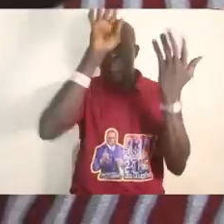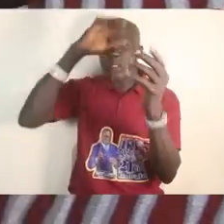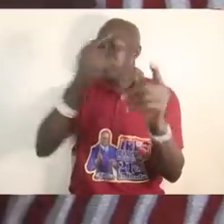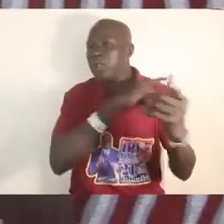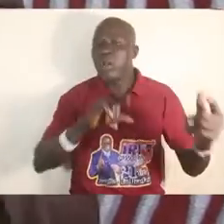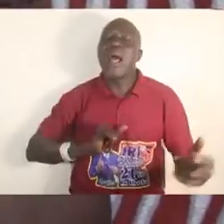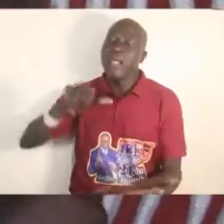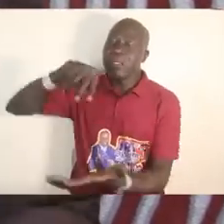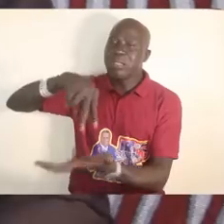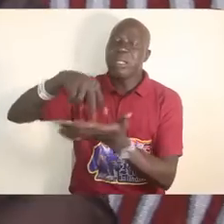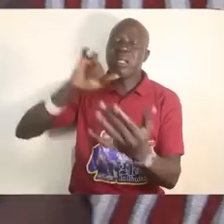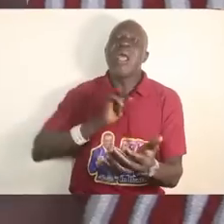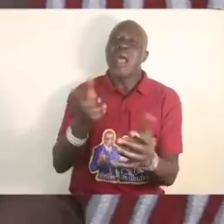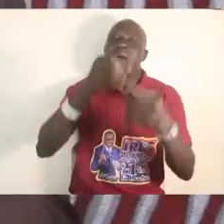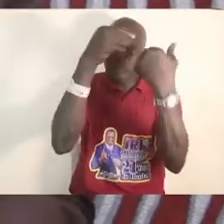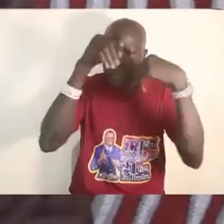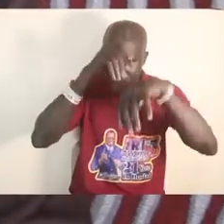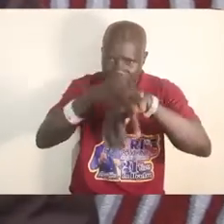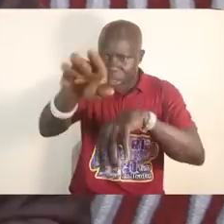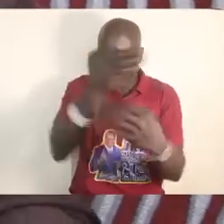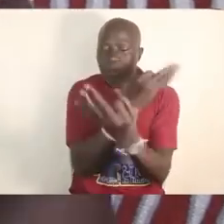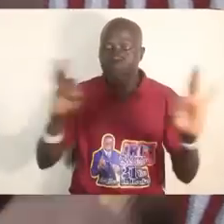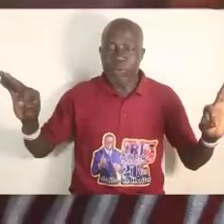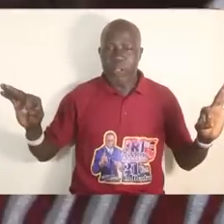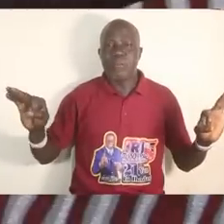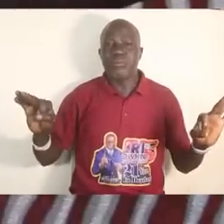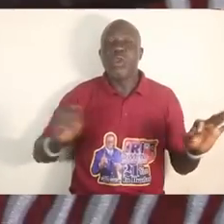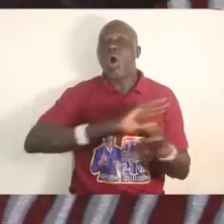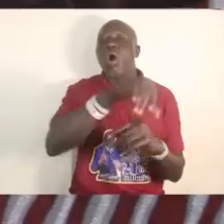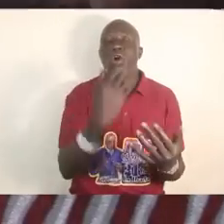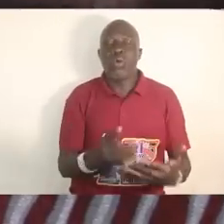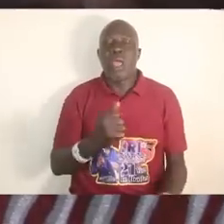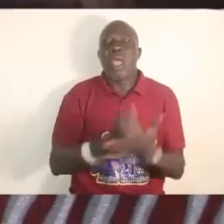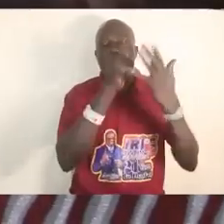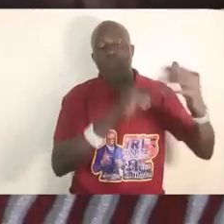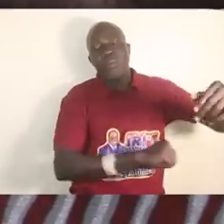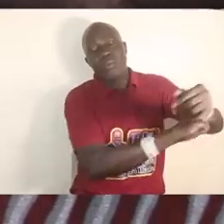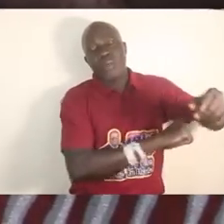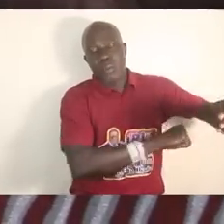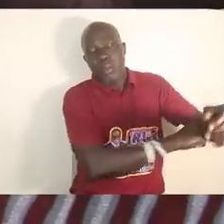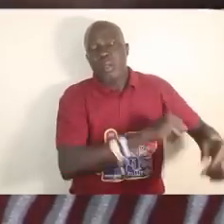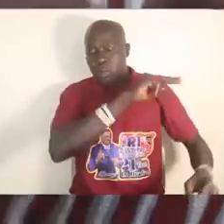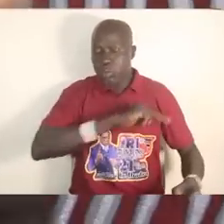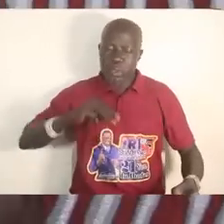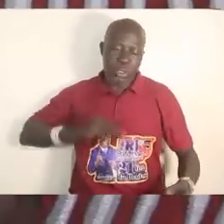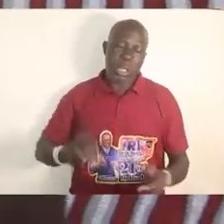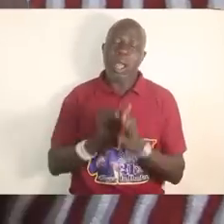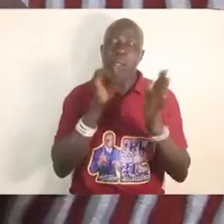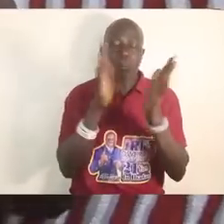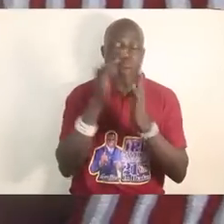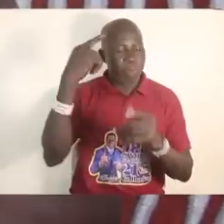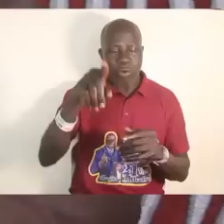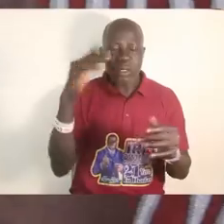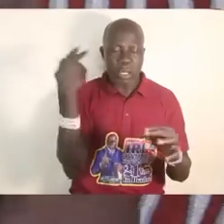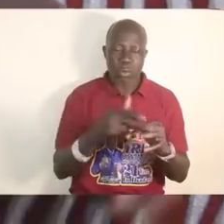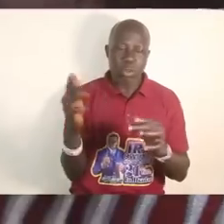before the Lord, and the Lord arises. I'm at two or three. Amen. All the supporters of this ministry, but you are for you. I pray for you.